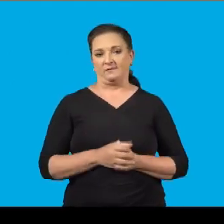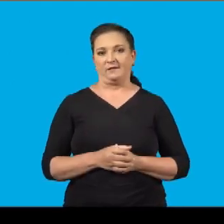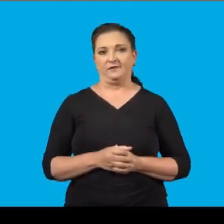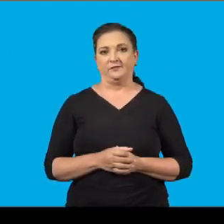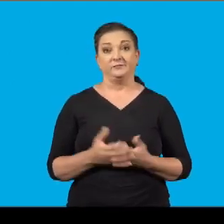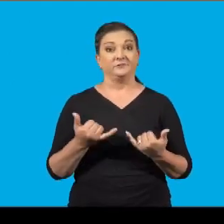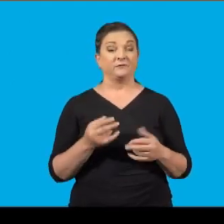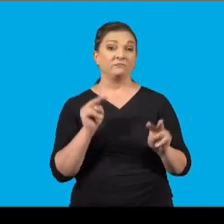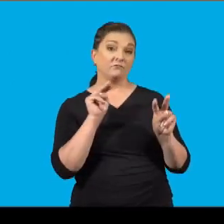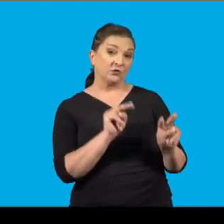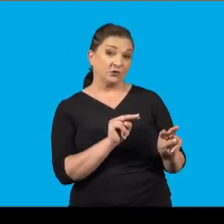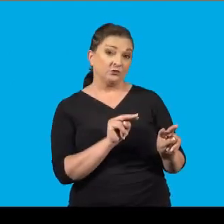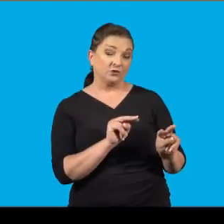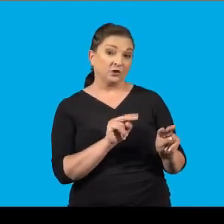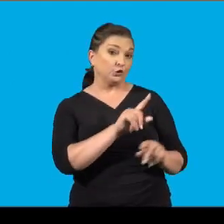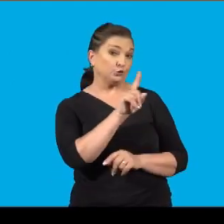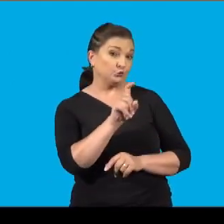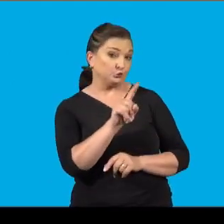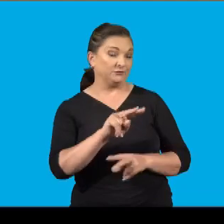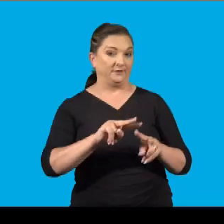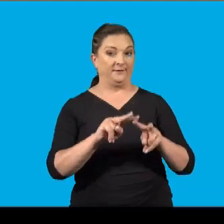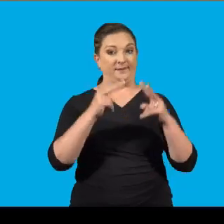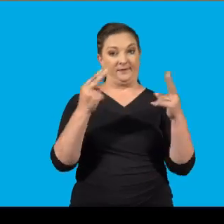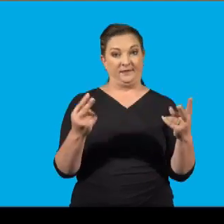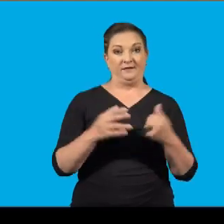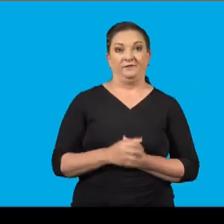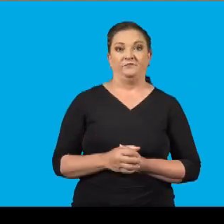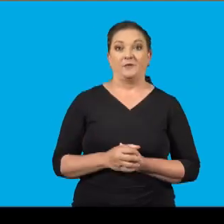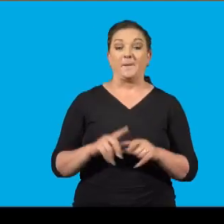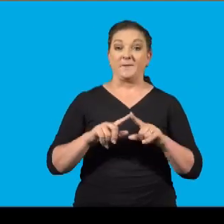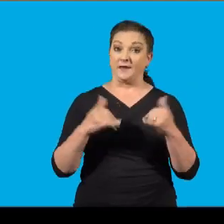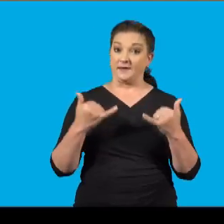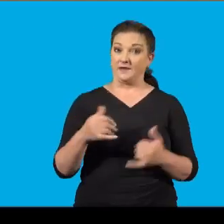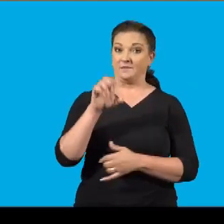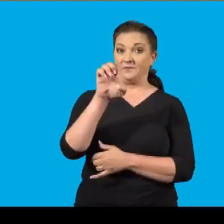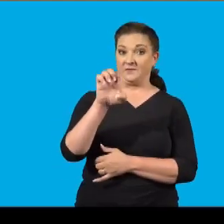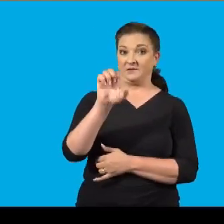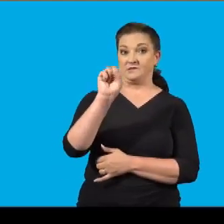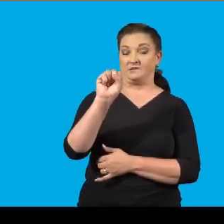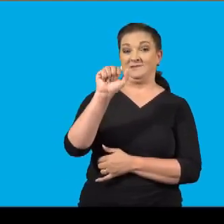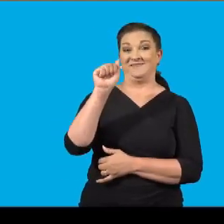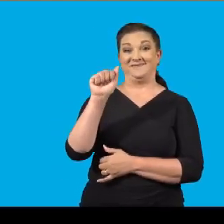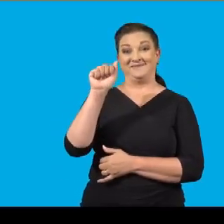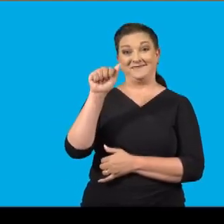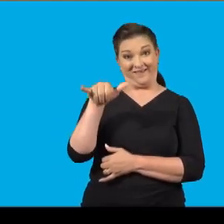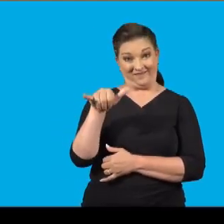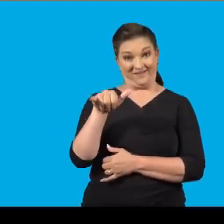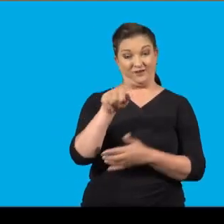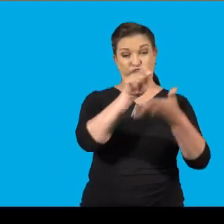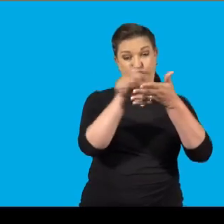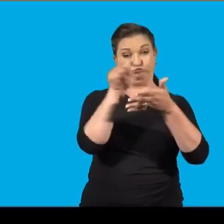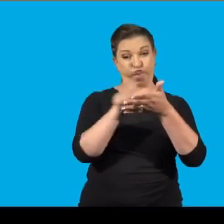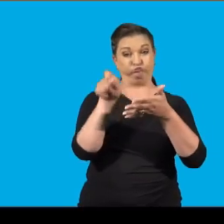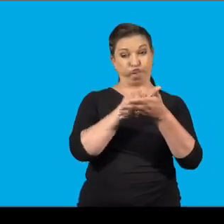Now let's look at a different type of question, and this is now an essay type question.